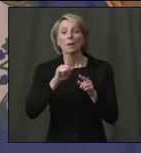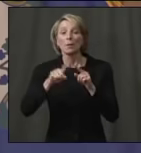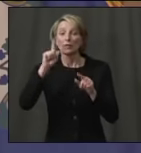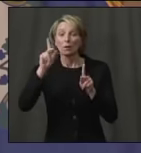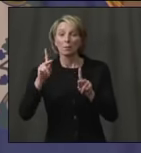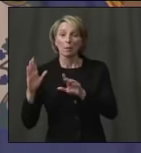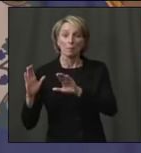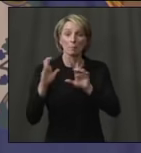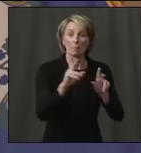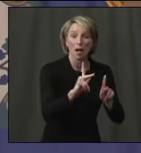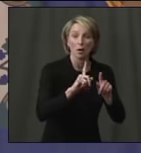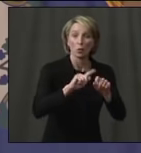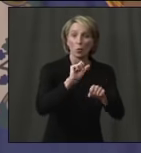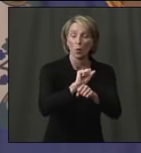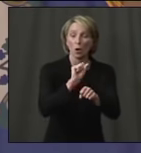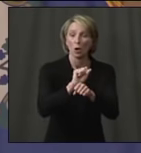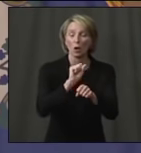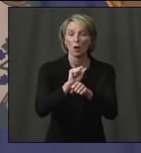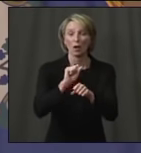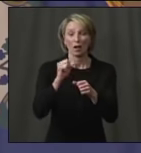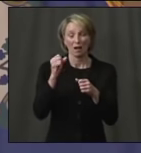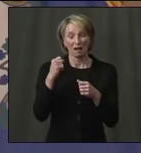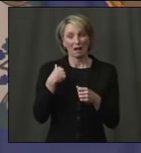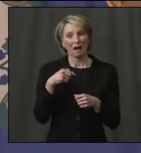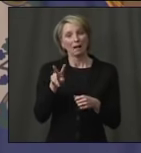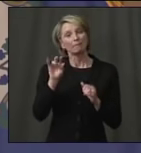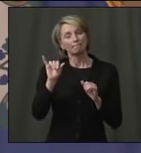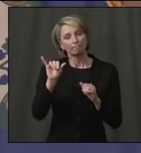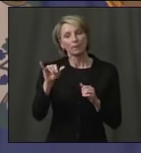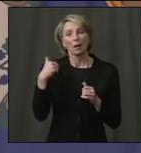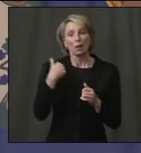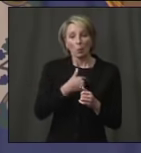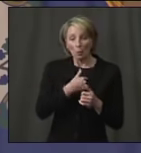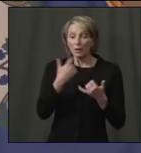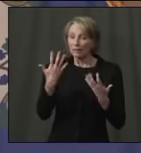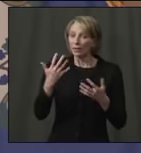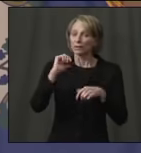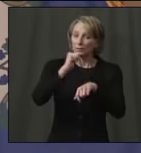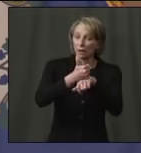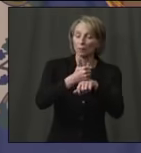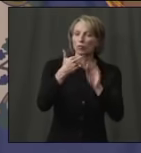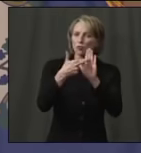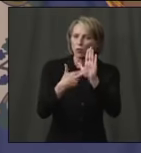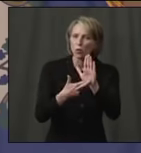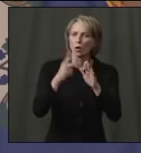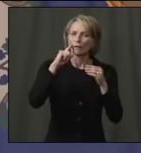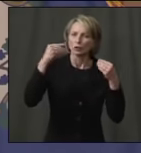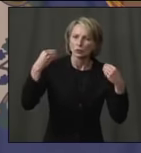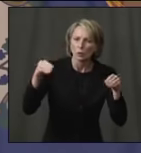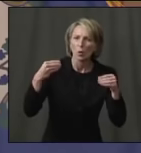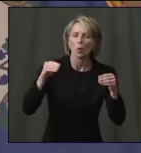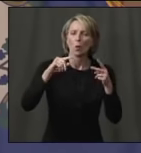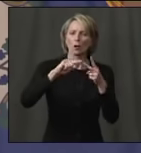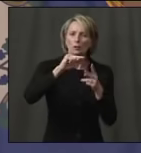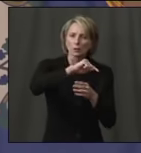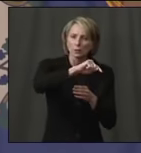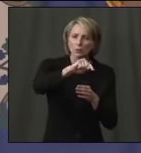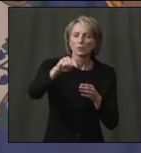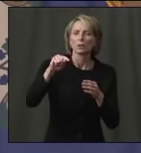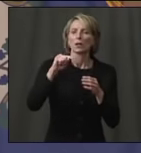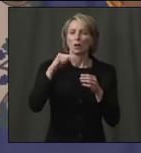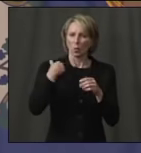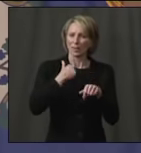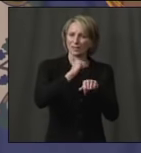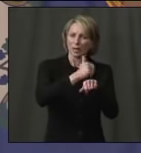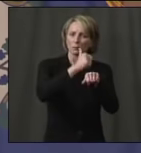my instinct is we have safe workplace rules, we have safe store rules, and if they maintain those